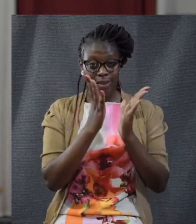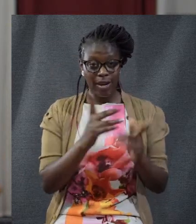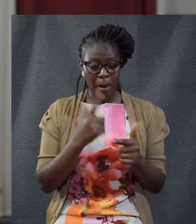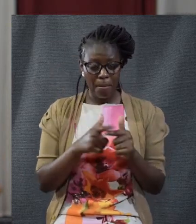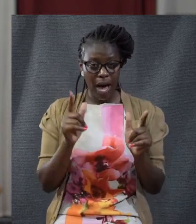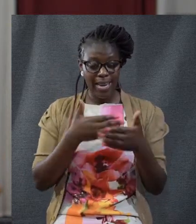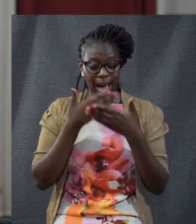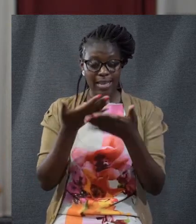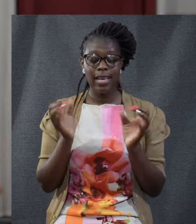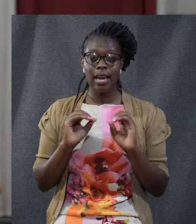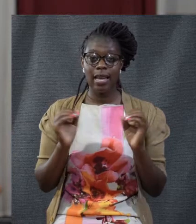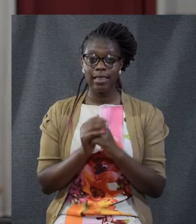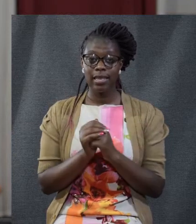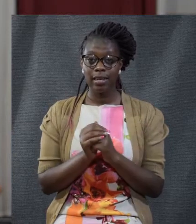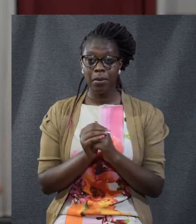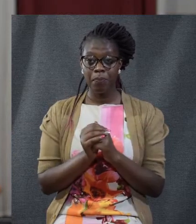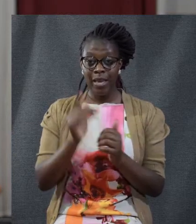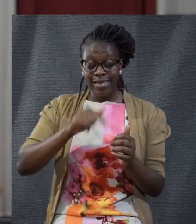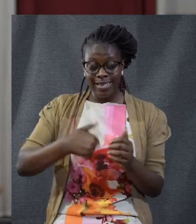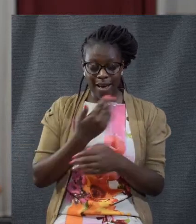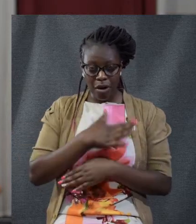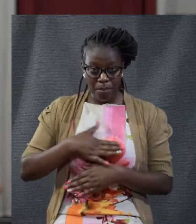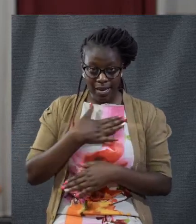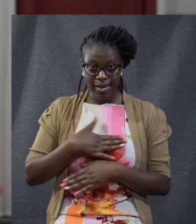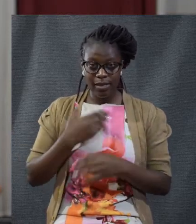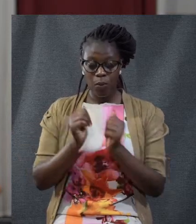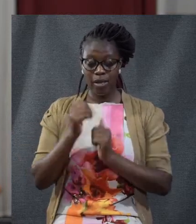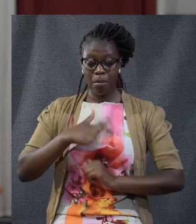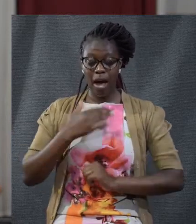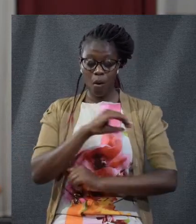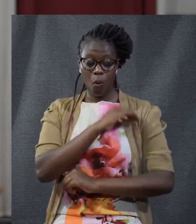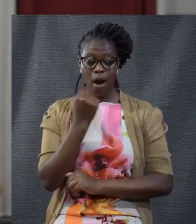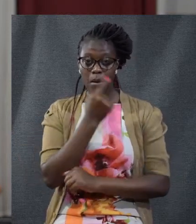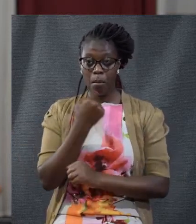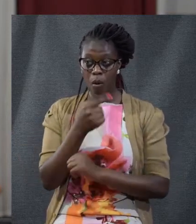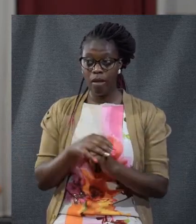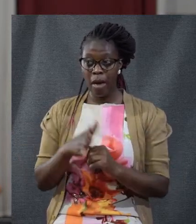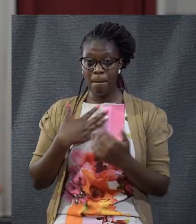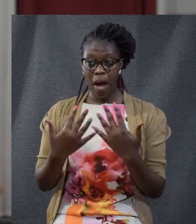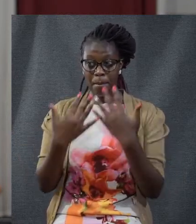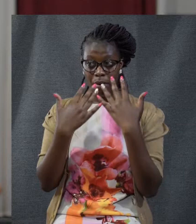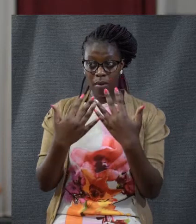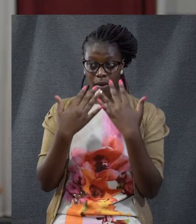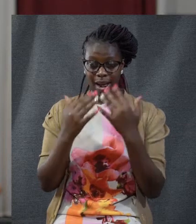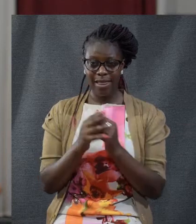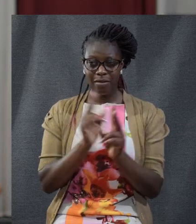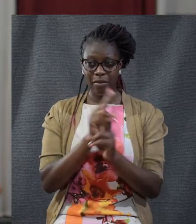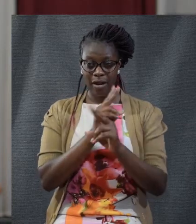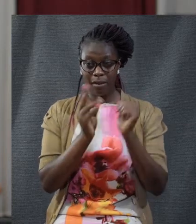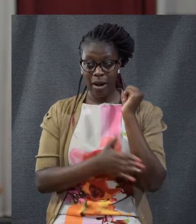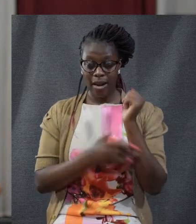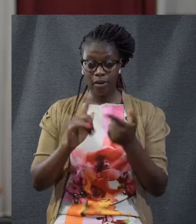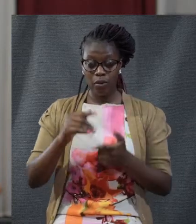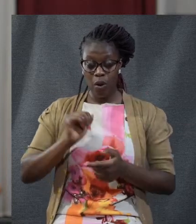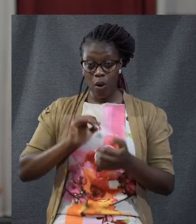not answer, though I beg him with my own mouth. My breath is offensive to my wife. I